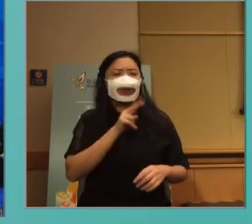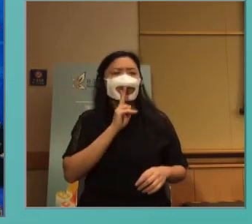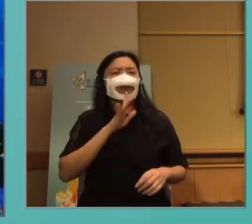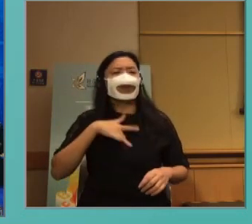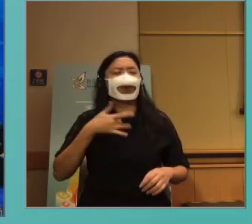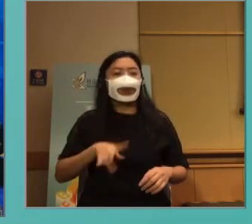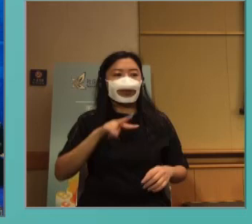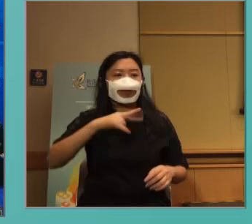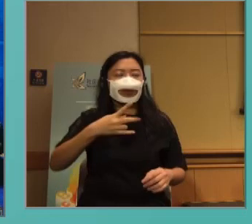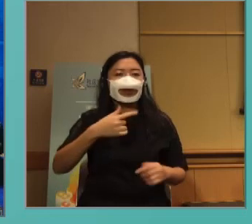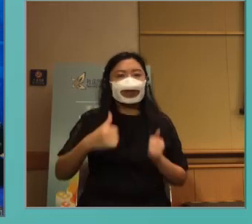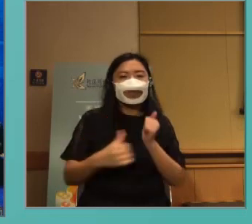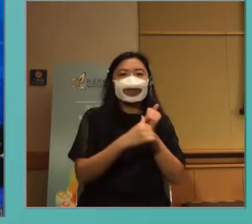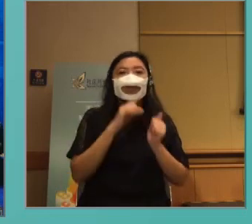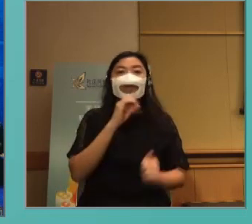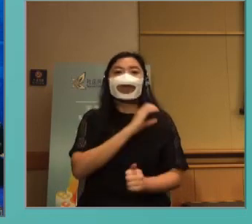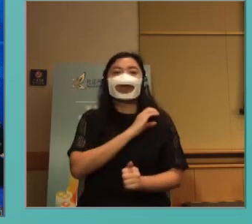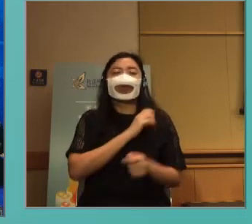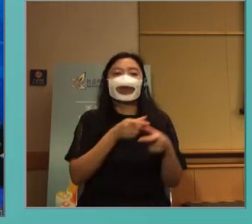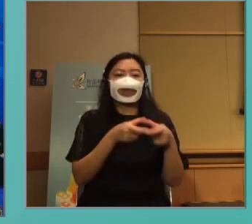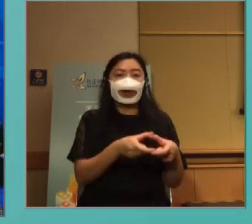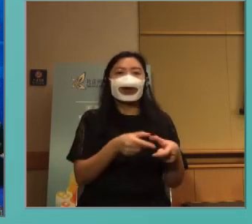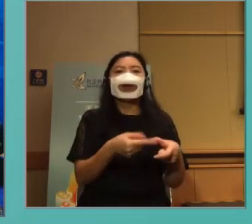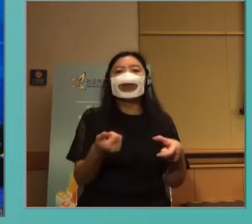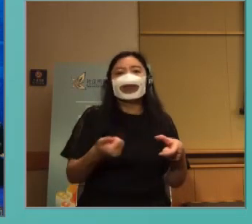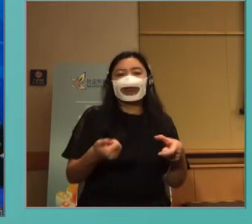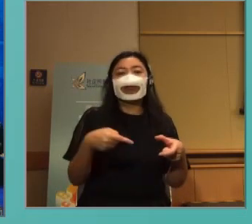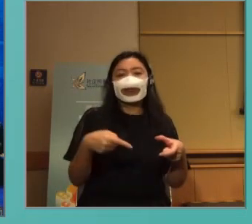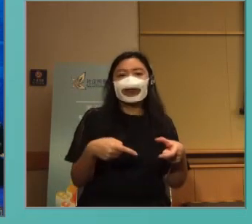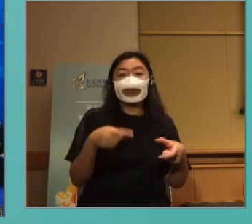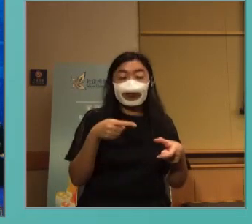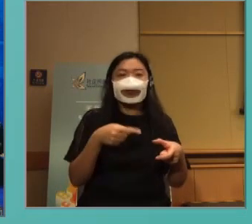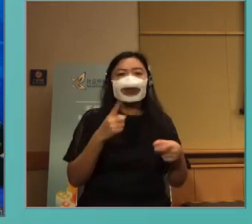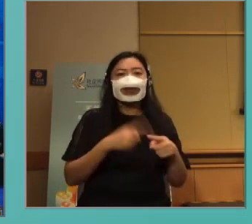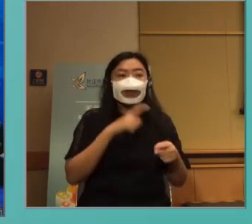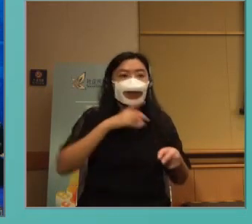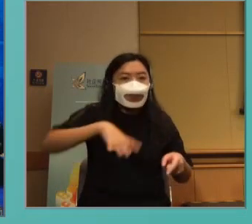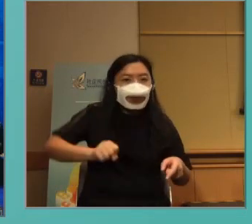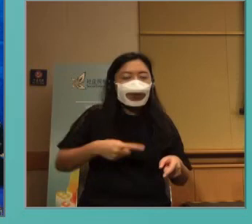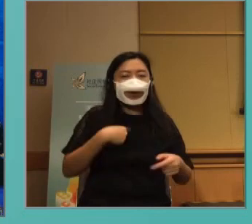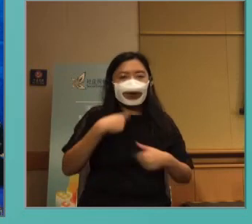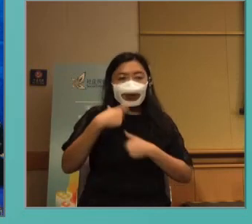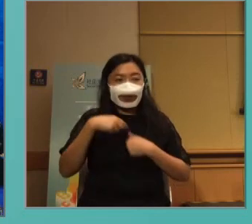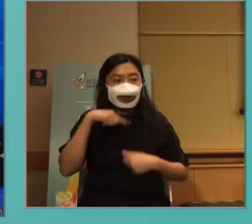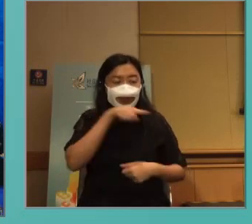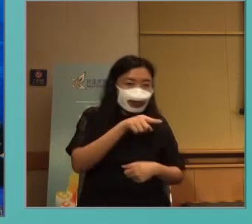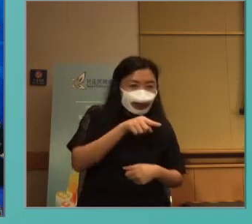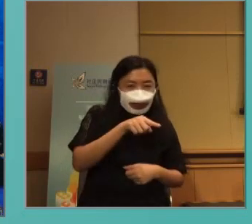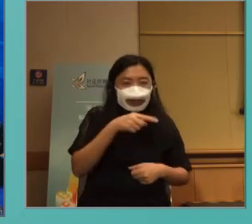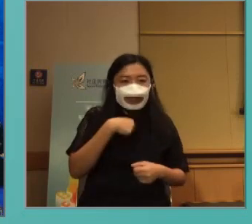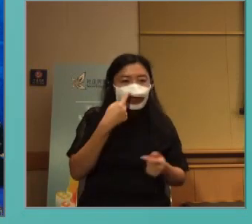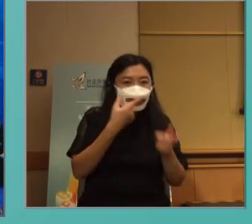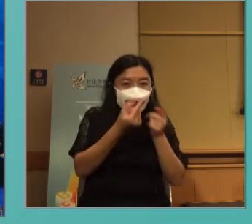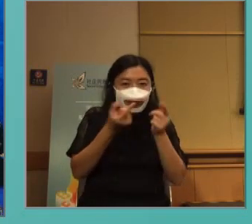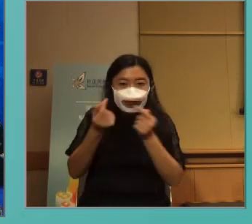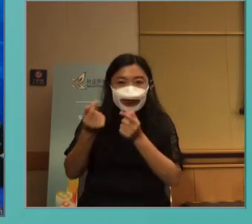card. And that in itself is also a utility. Do you personally see a value in that utility? If you do, then don't sell it. And if you no longer see the